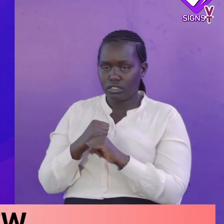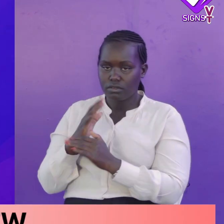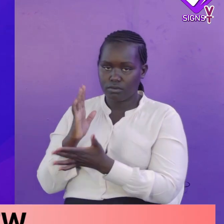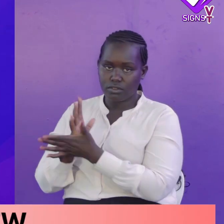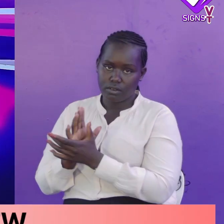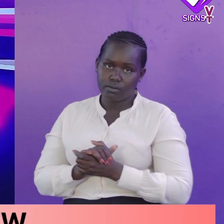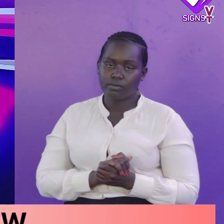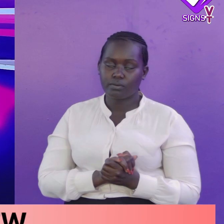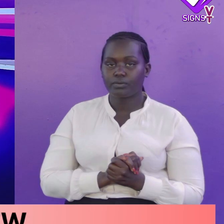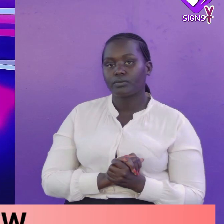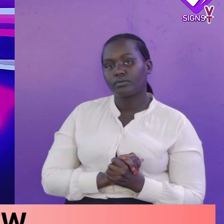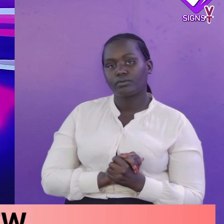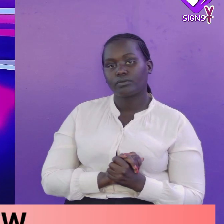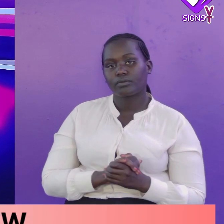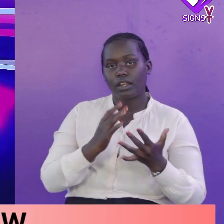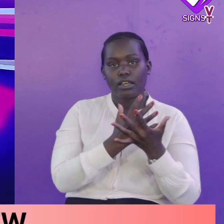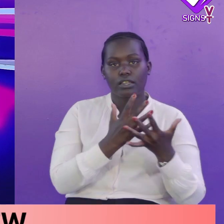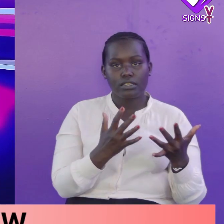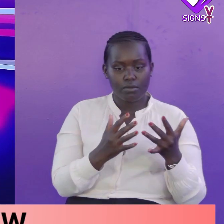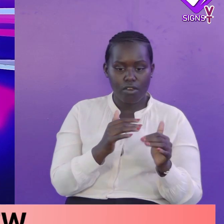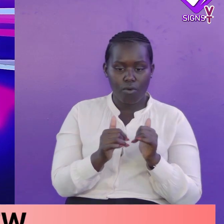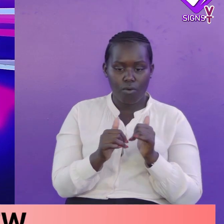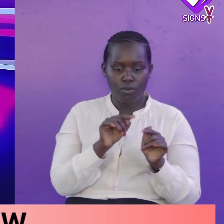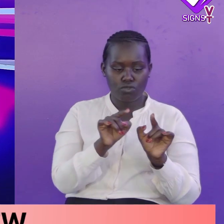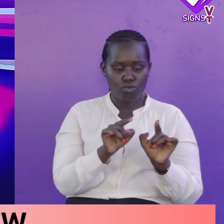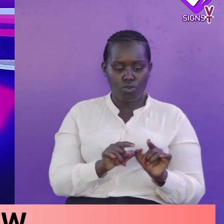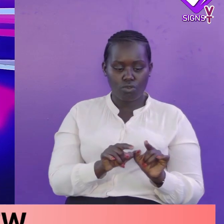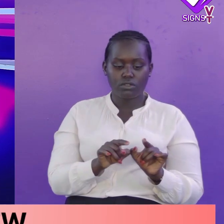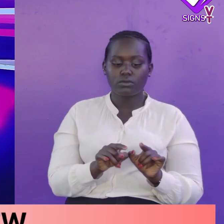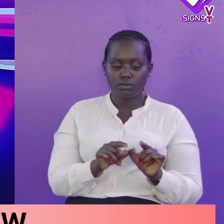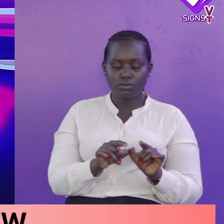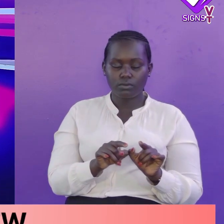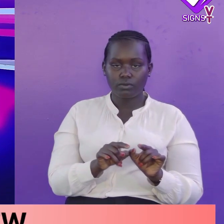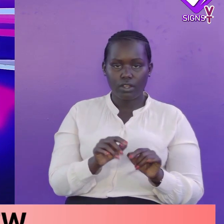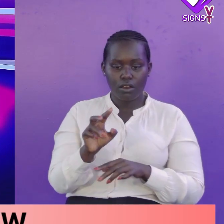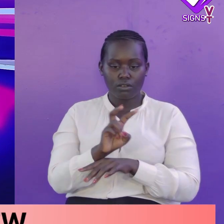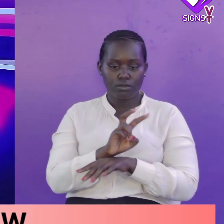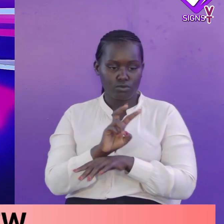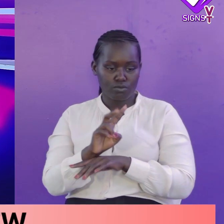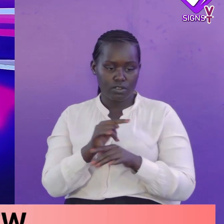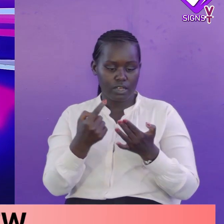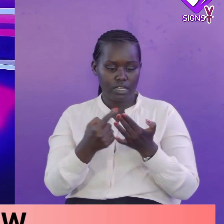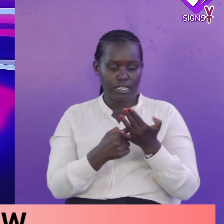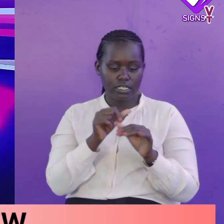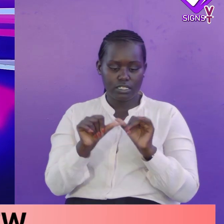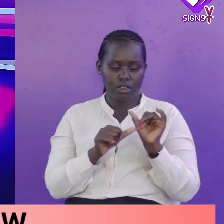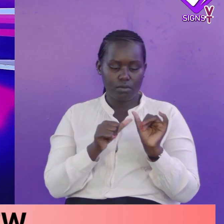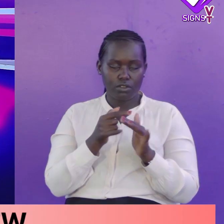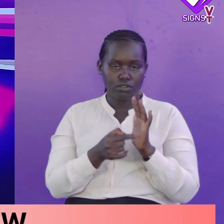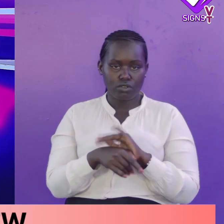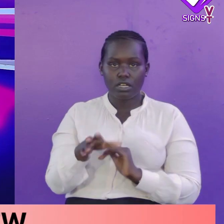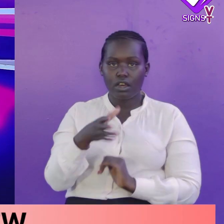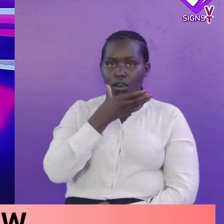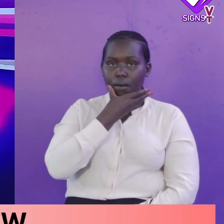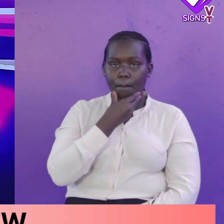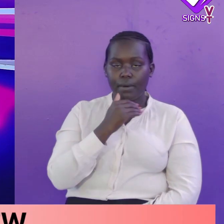And something we also need to observe and talk about is Manchester